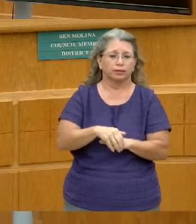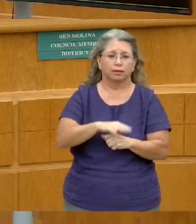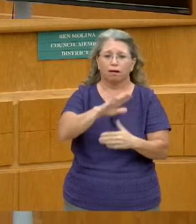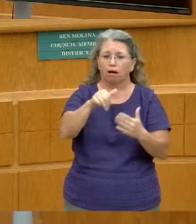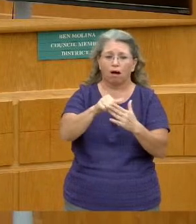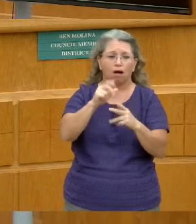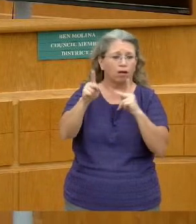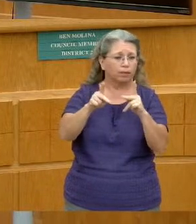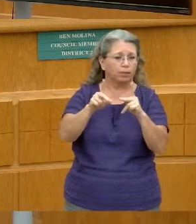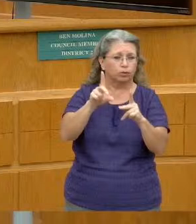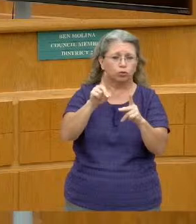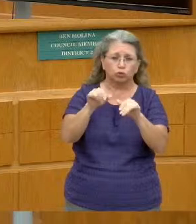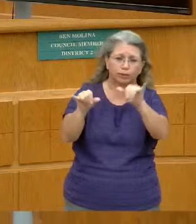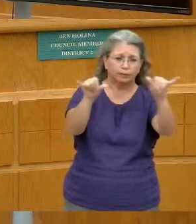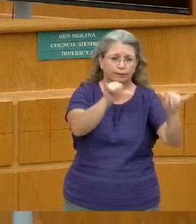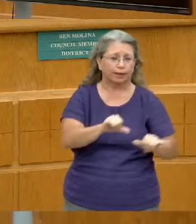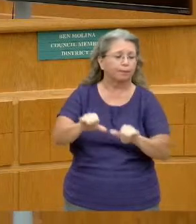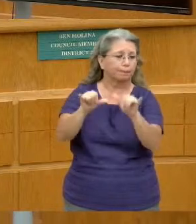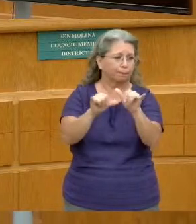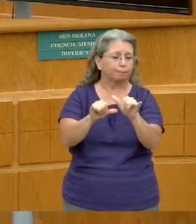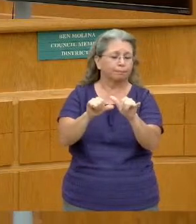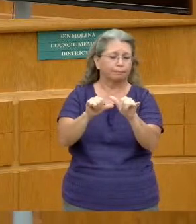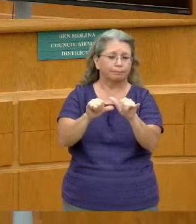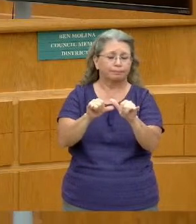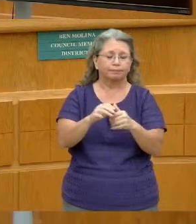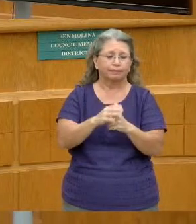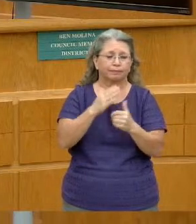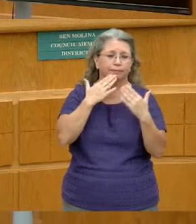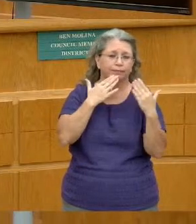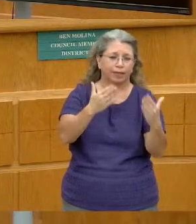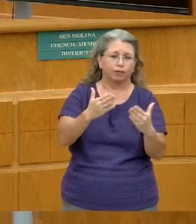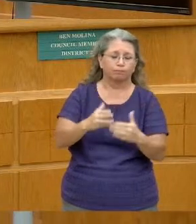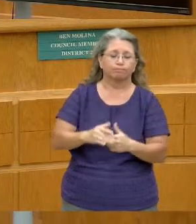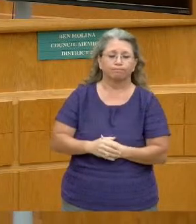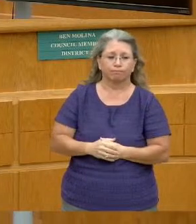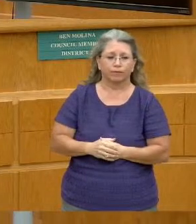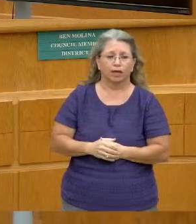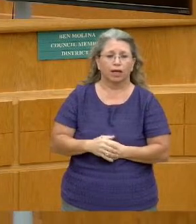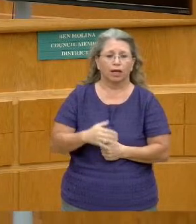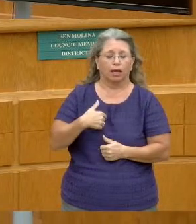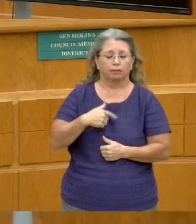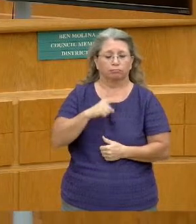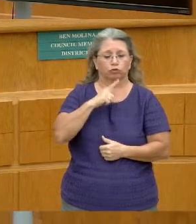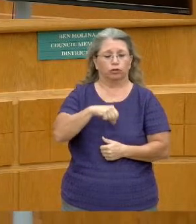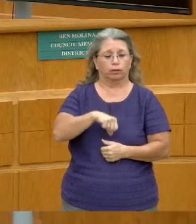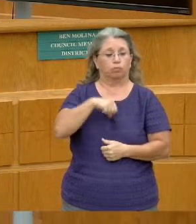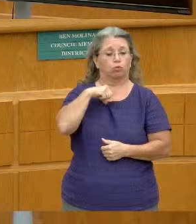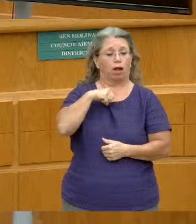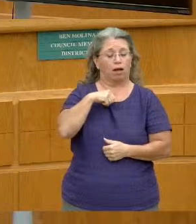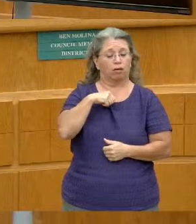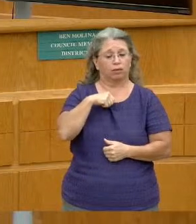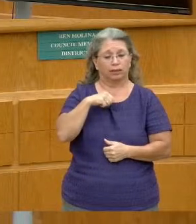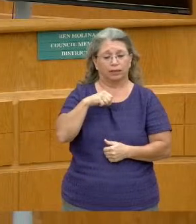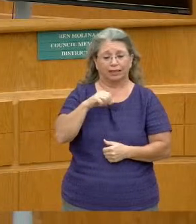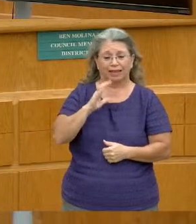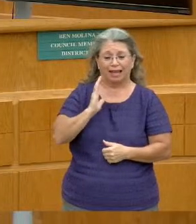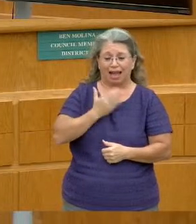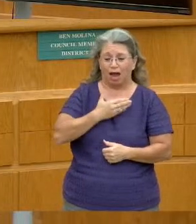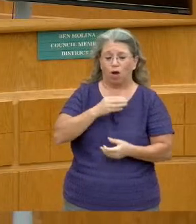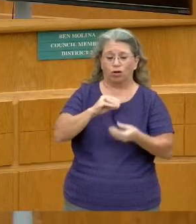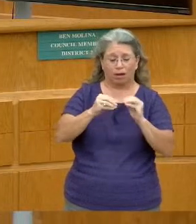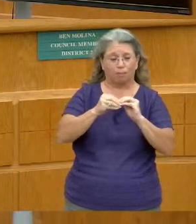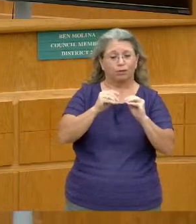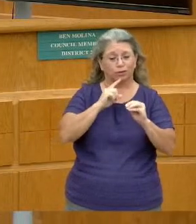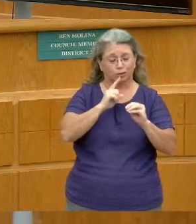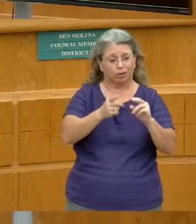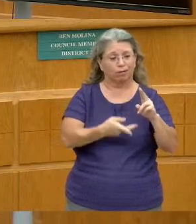in the same direction. So I want to say thank you. And it makes me proud that while our numbers are shifting around, I think